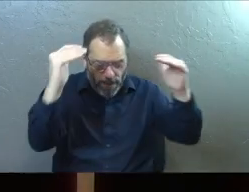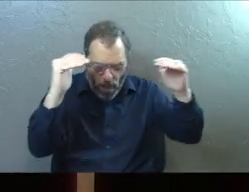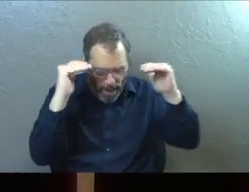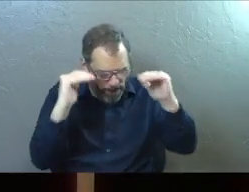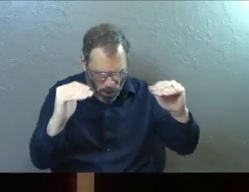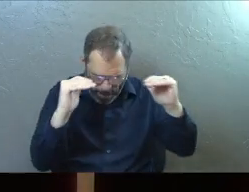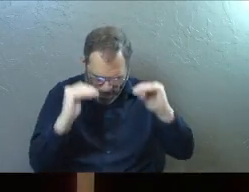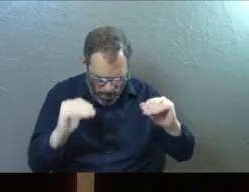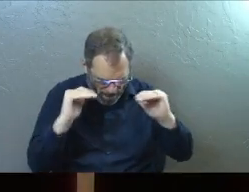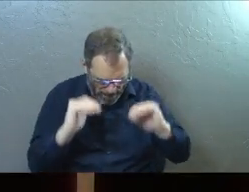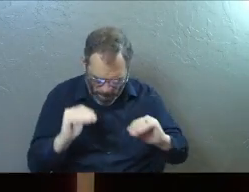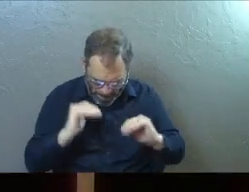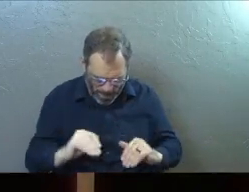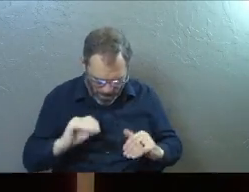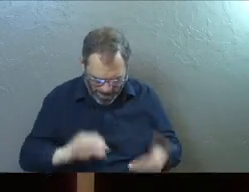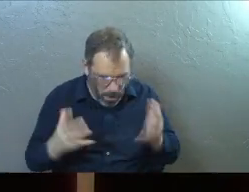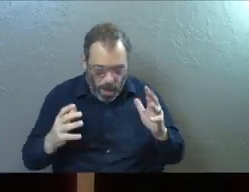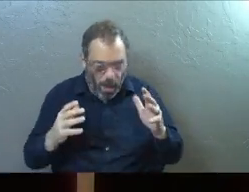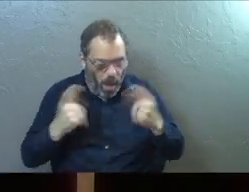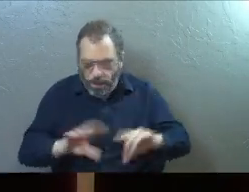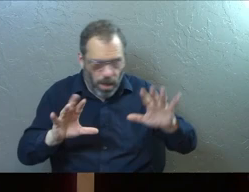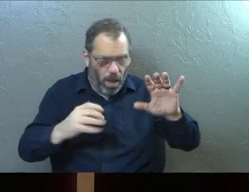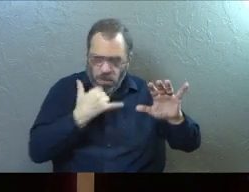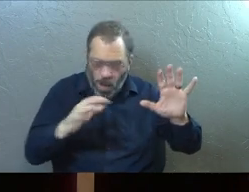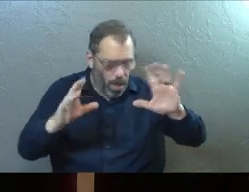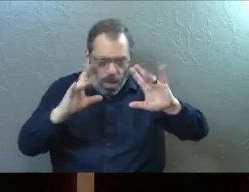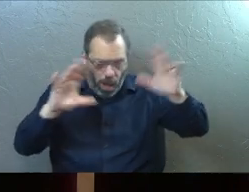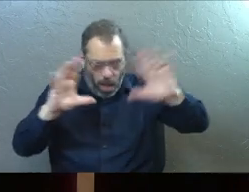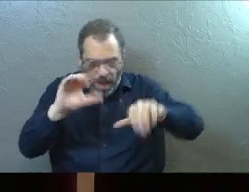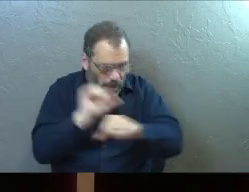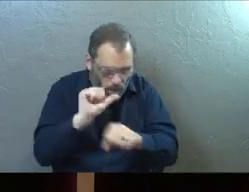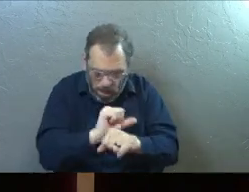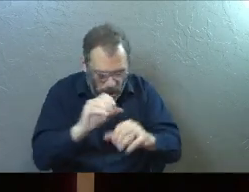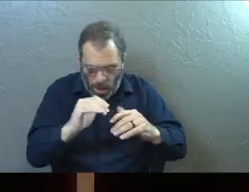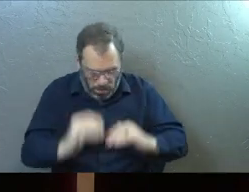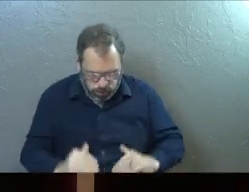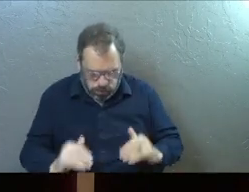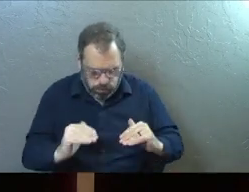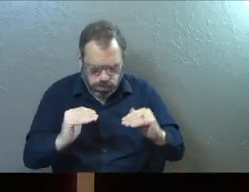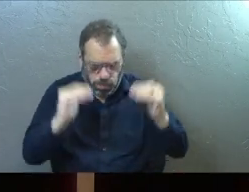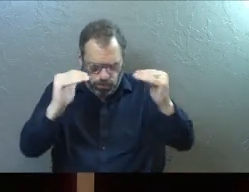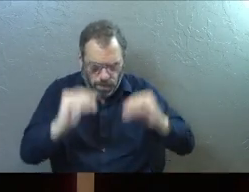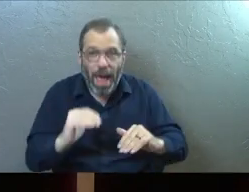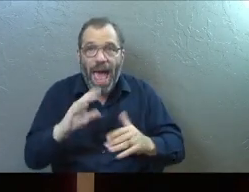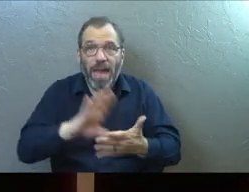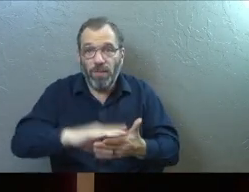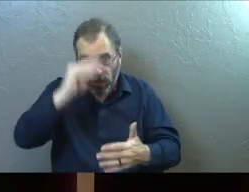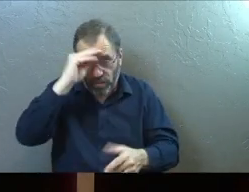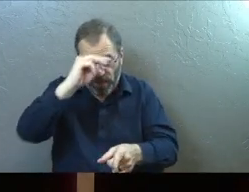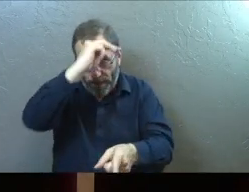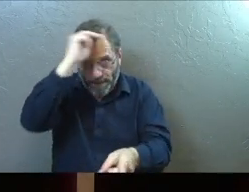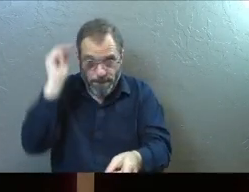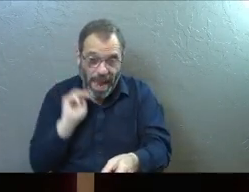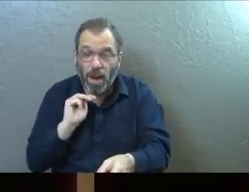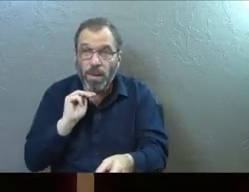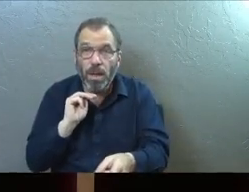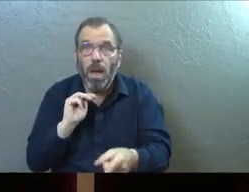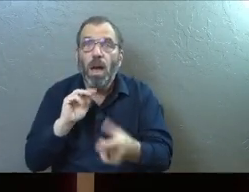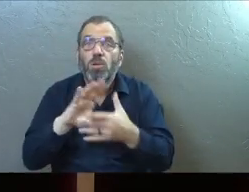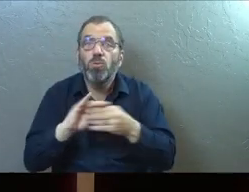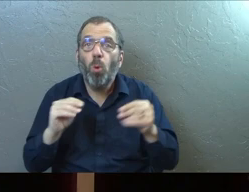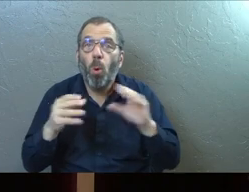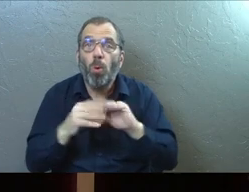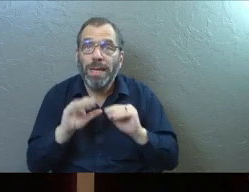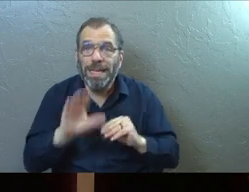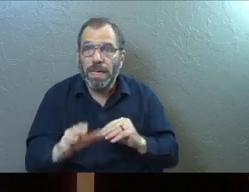I want. And when it doesn't happen, I start to freak out and think something's wrong and I need to work to get it back. And I think what we learned from Mary's story is that sometimes God